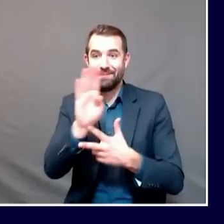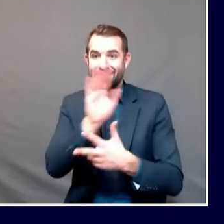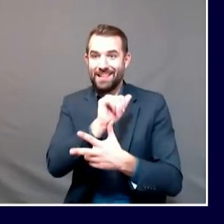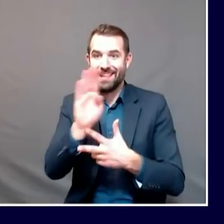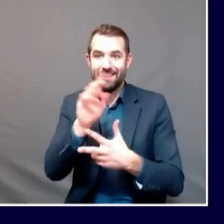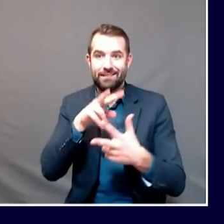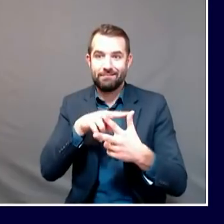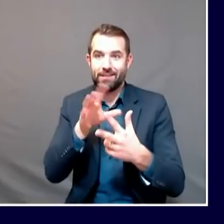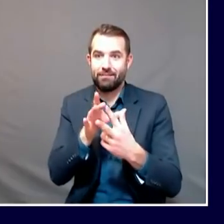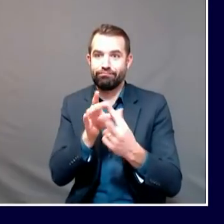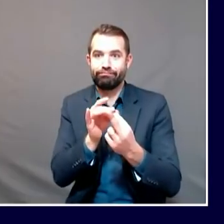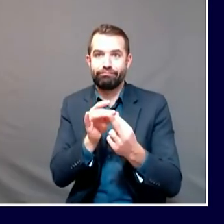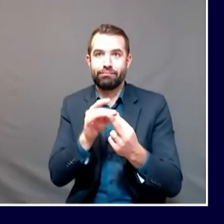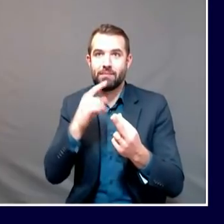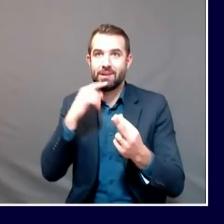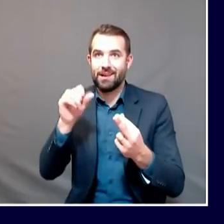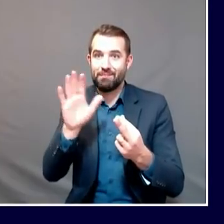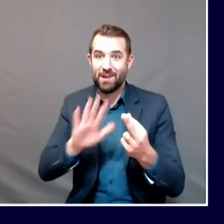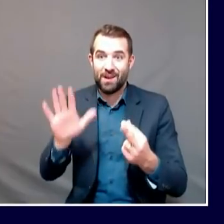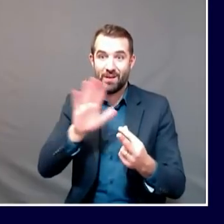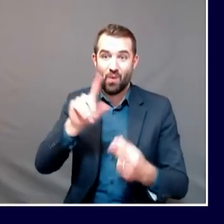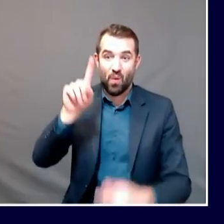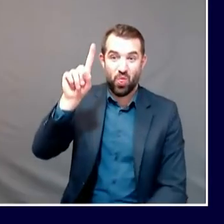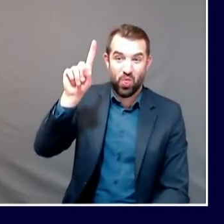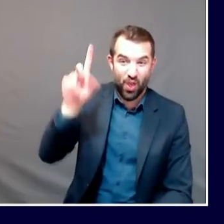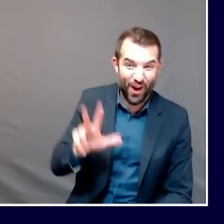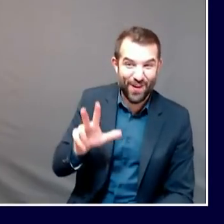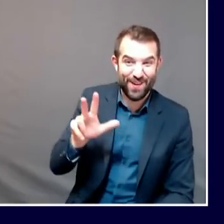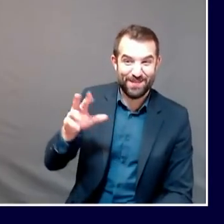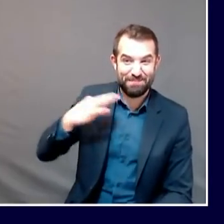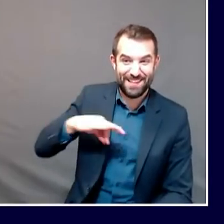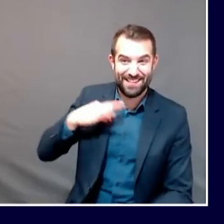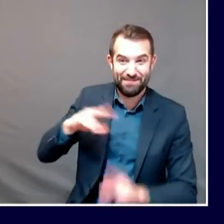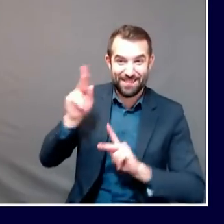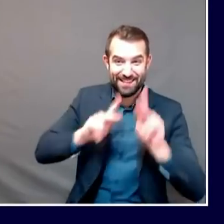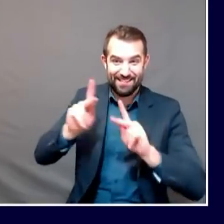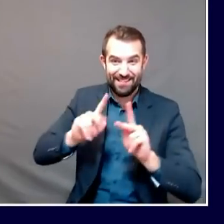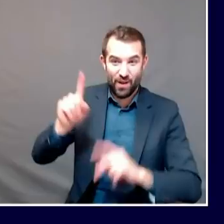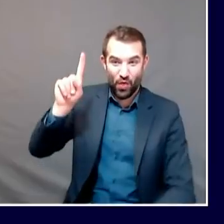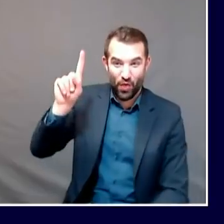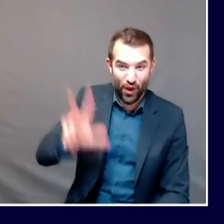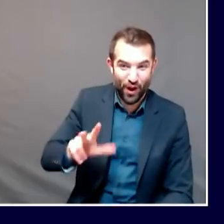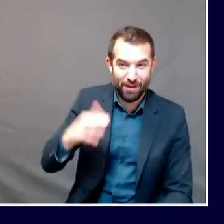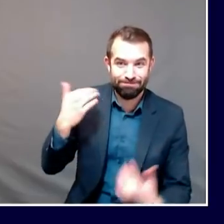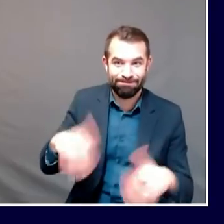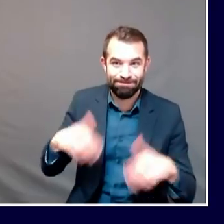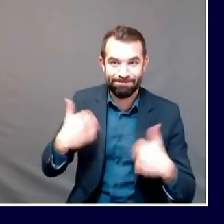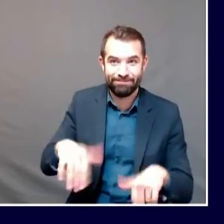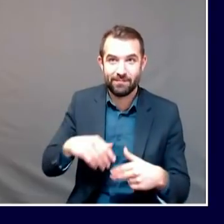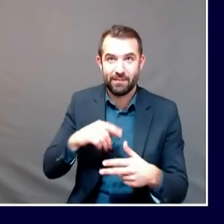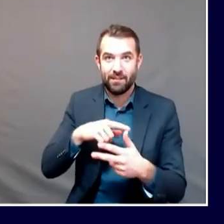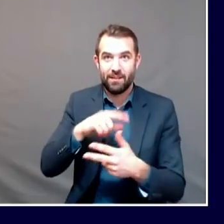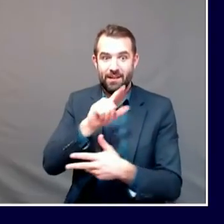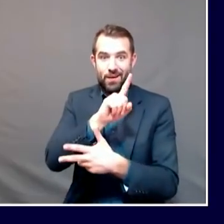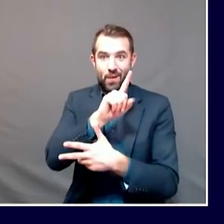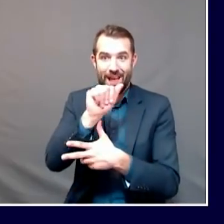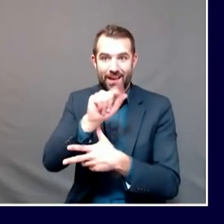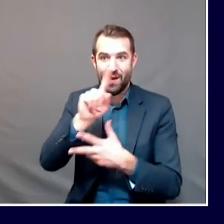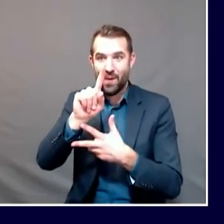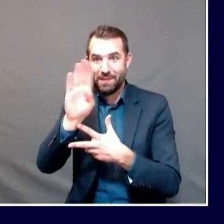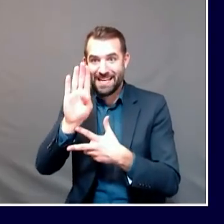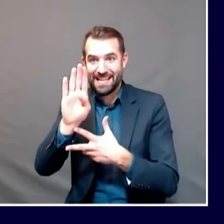of the model. That throughput may require many months just to go through phase 1A and